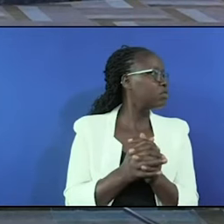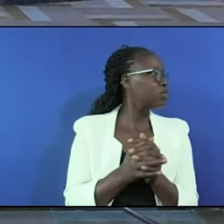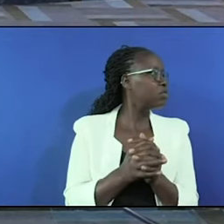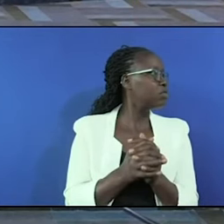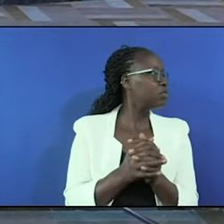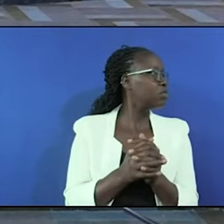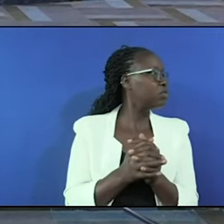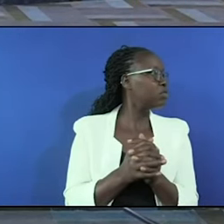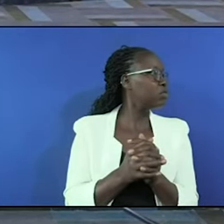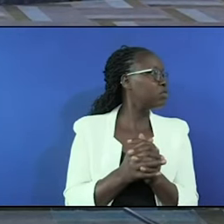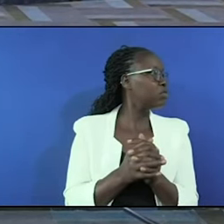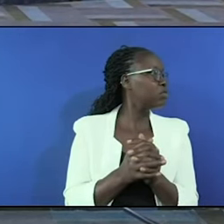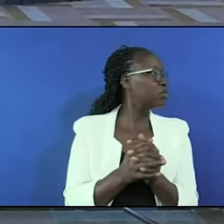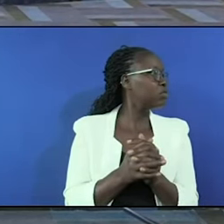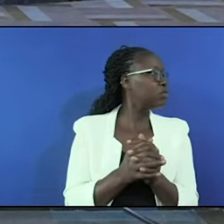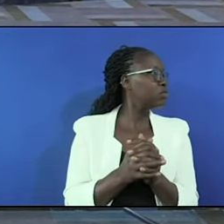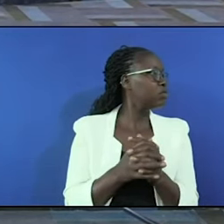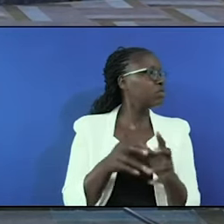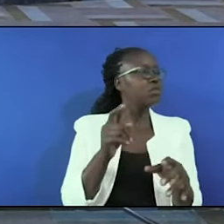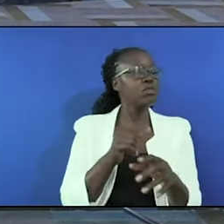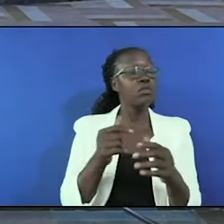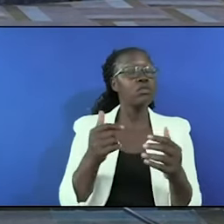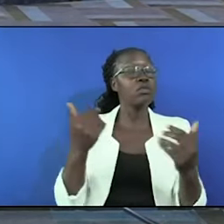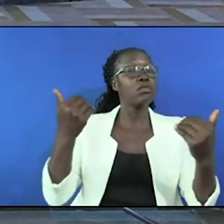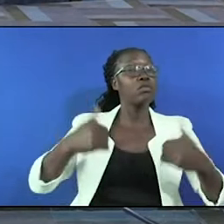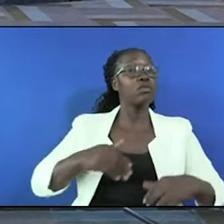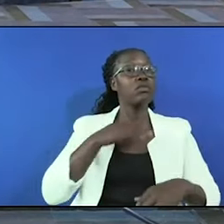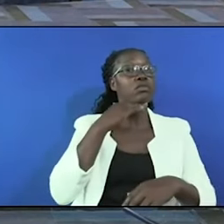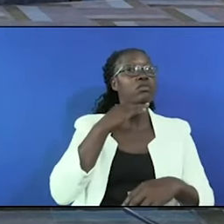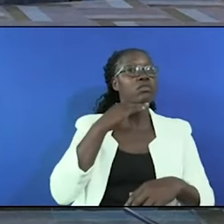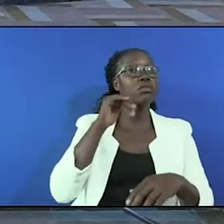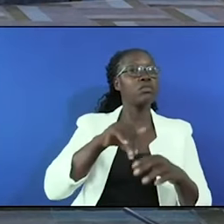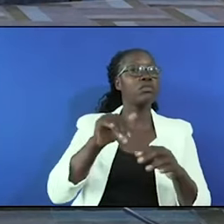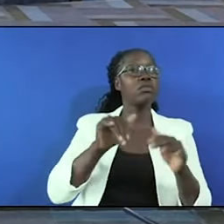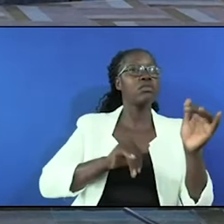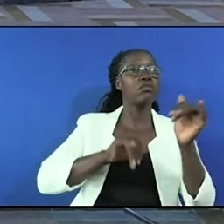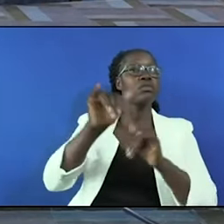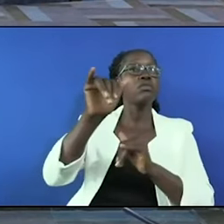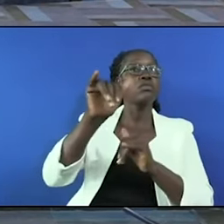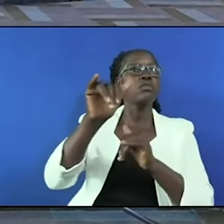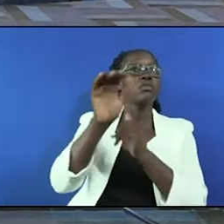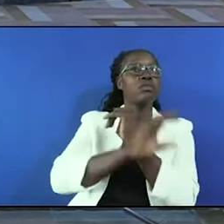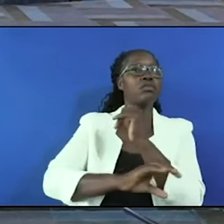You know, when a person dies in a foreign land,